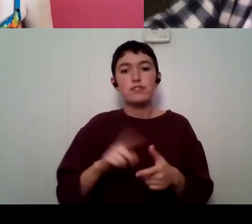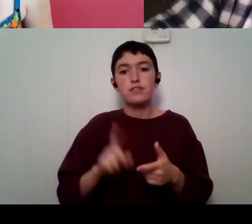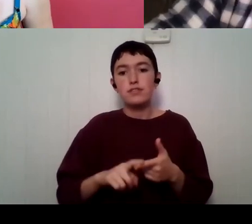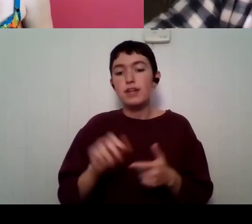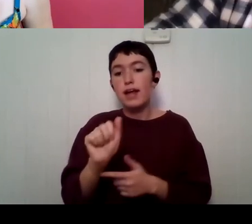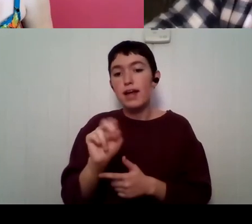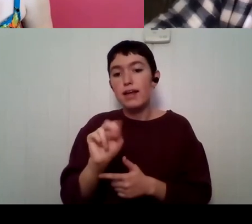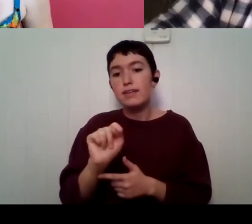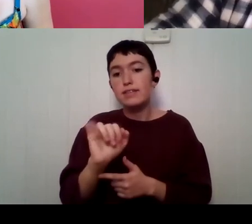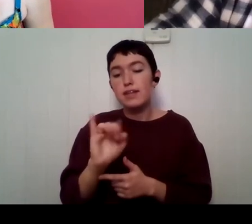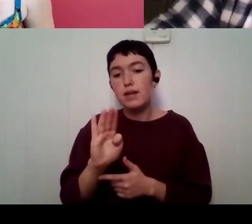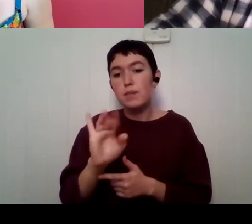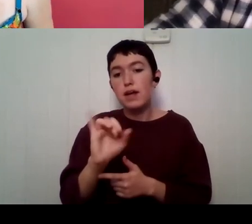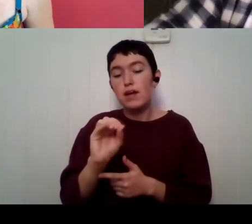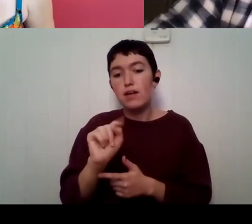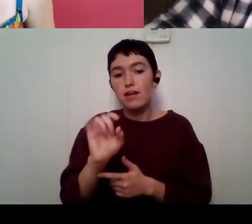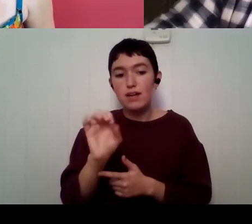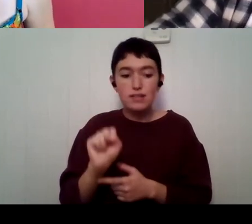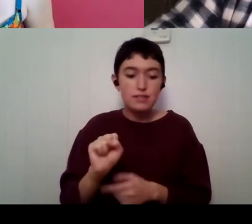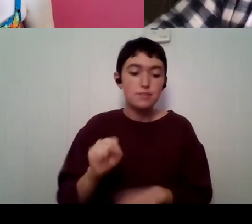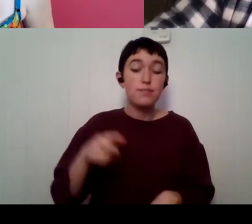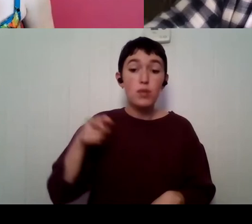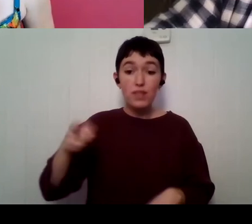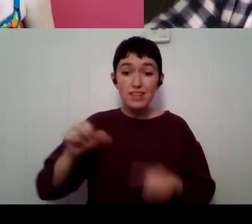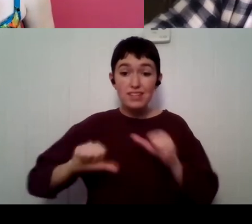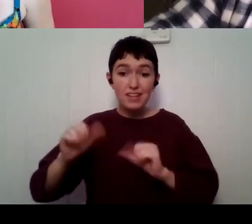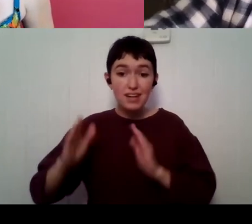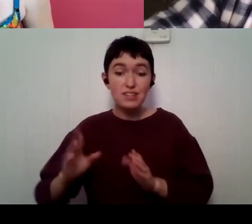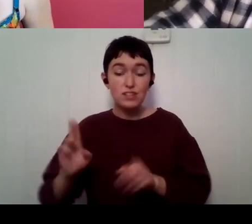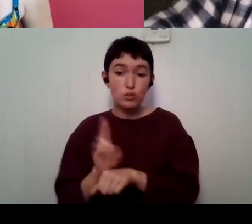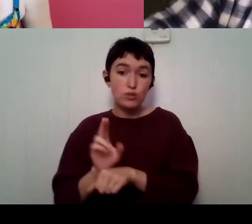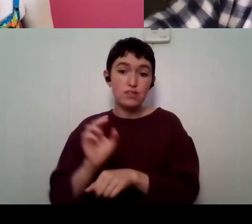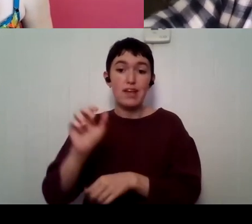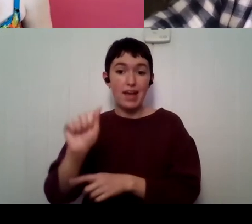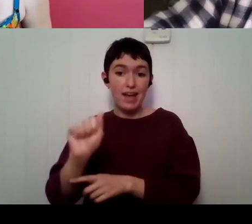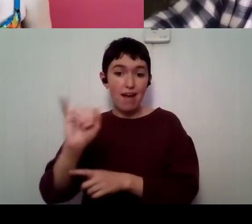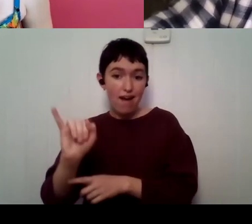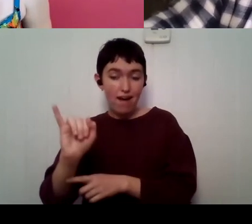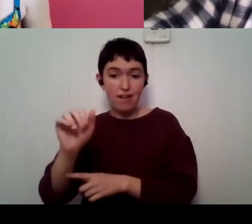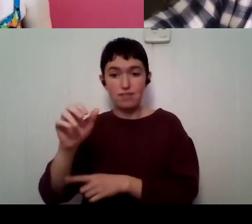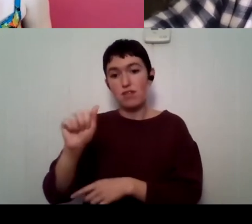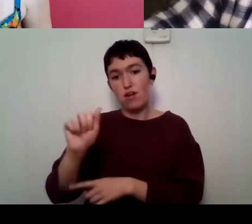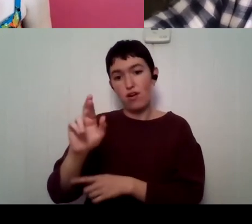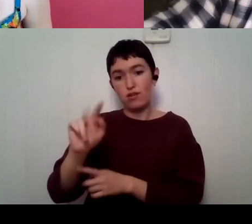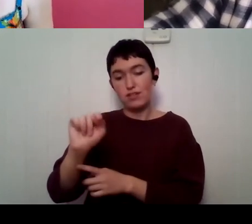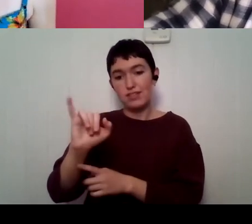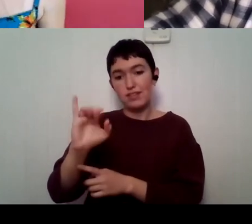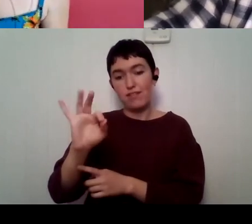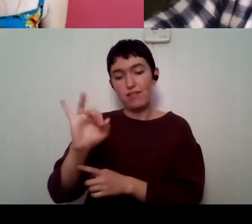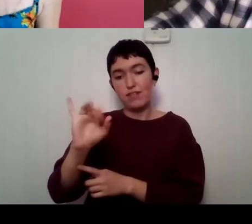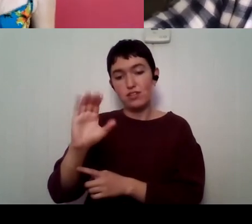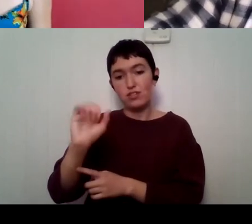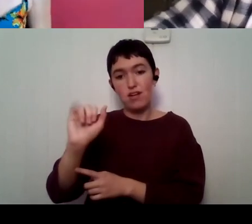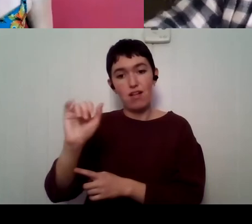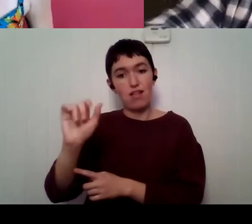uses artificial intelligence to find them. It's going to be really cool. So you can RSVP for that right on the link that I just